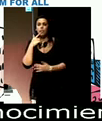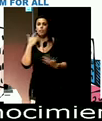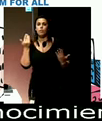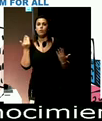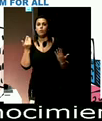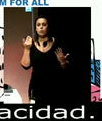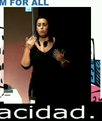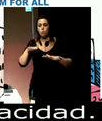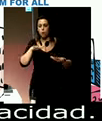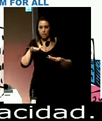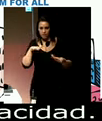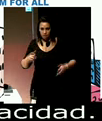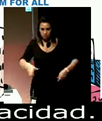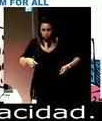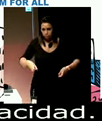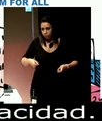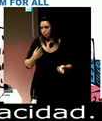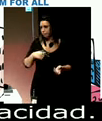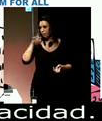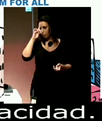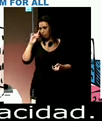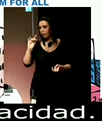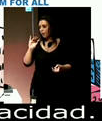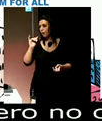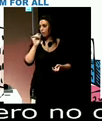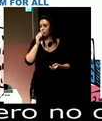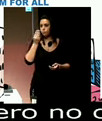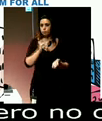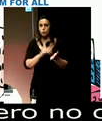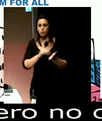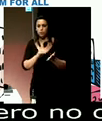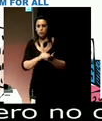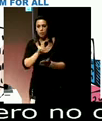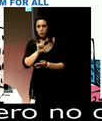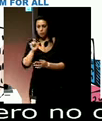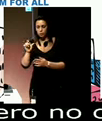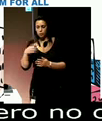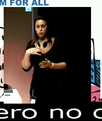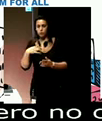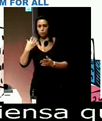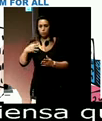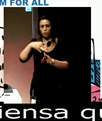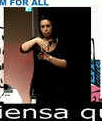disabilities. Maybe they think it's just mobility disabilities, but